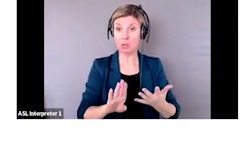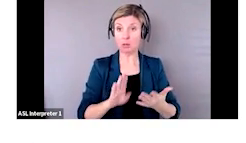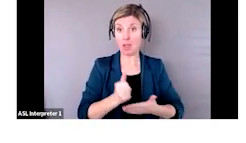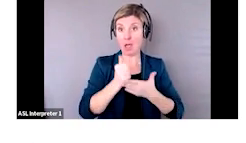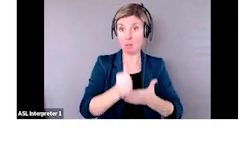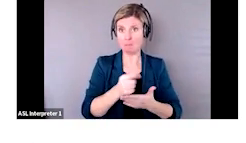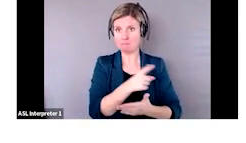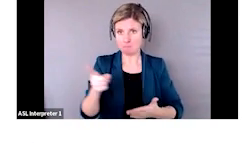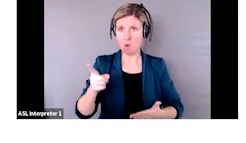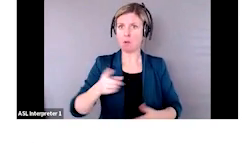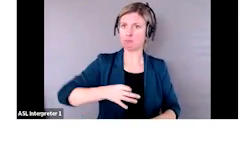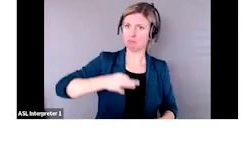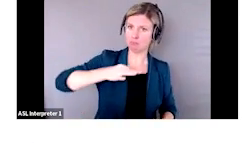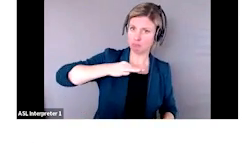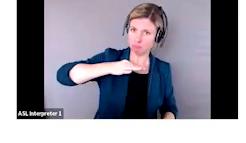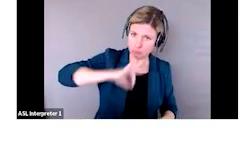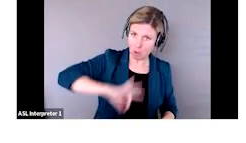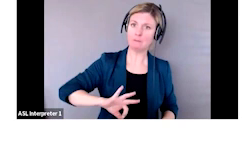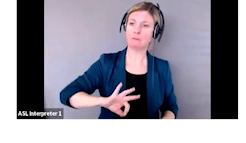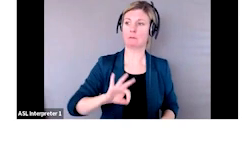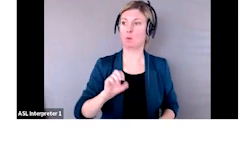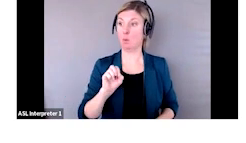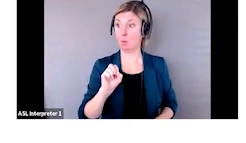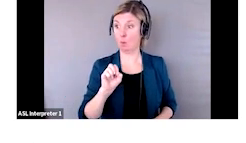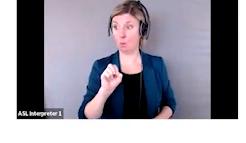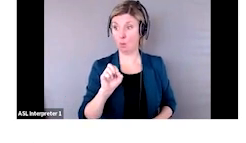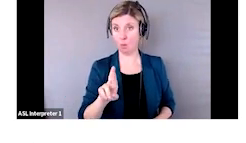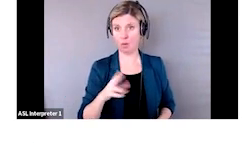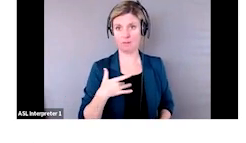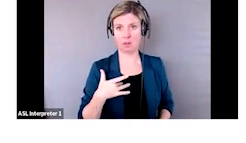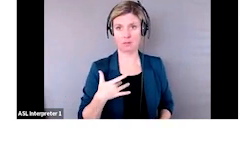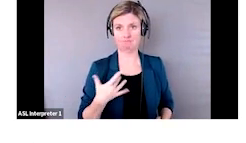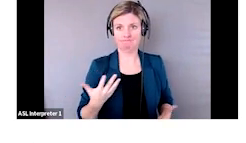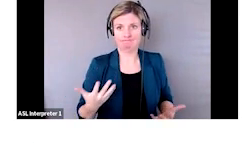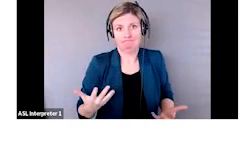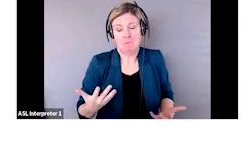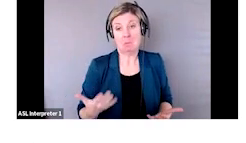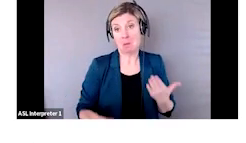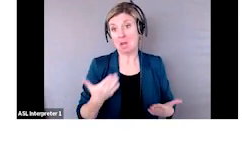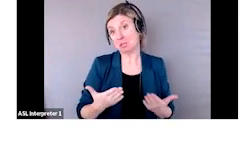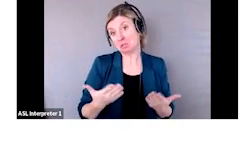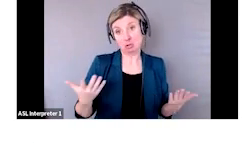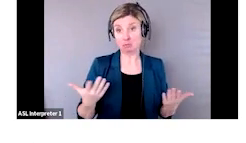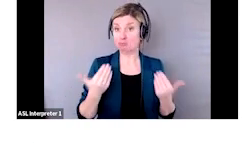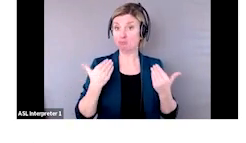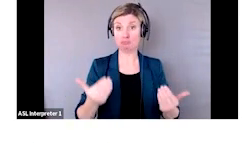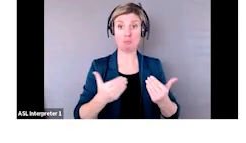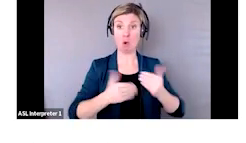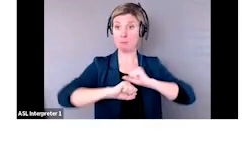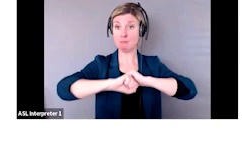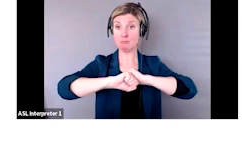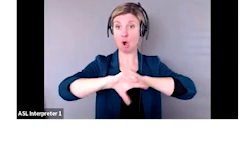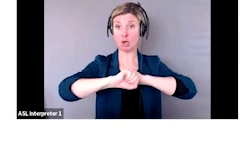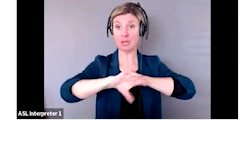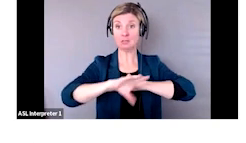channel that really works well for you or is more of a marketing channel so you can control your brand.